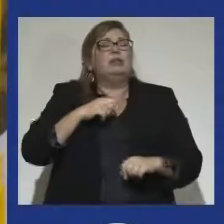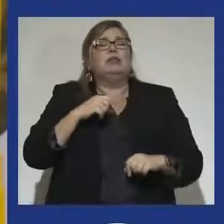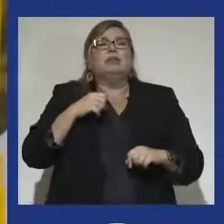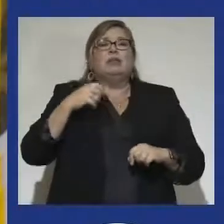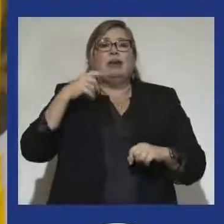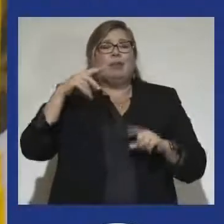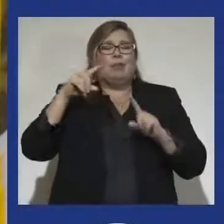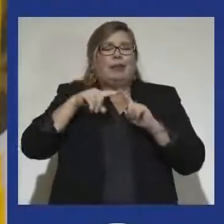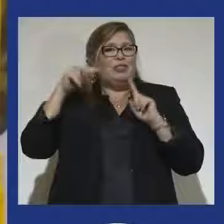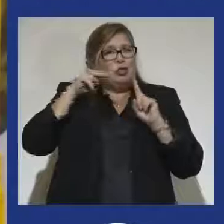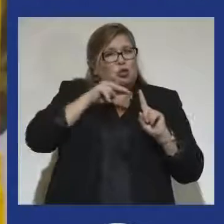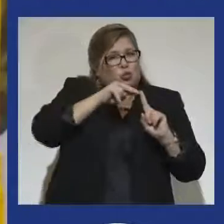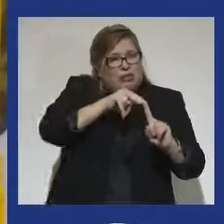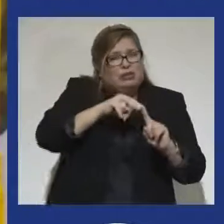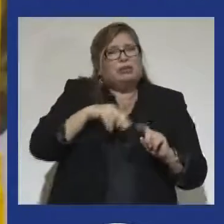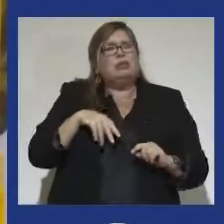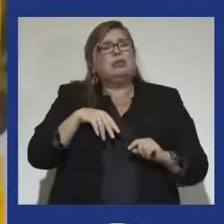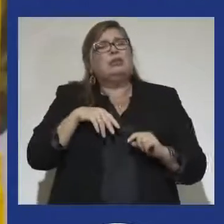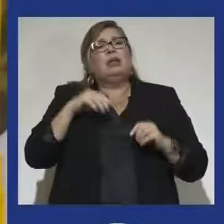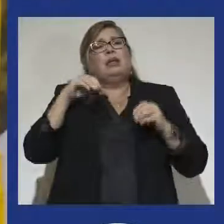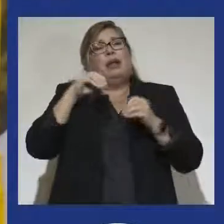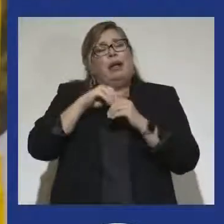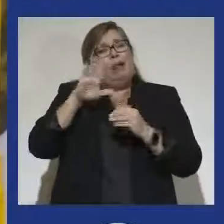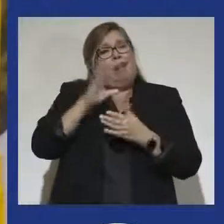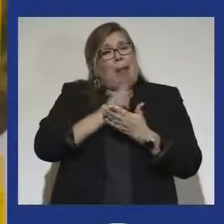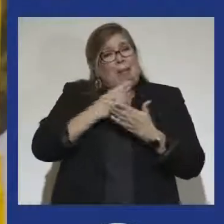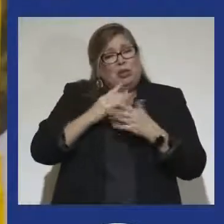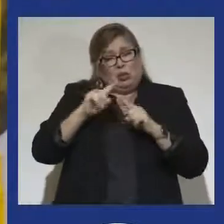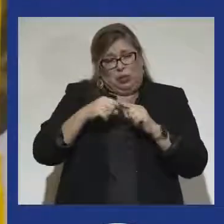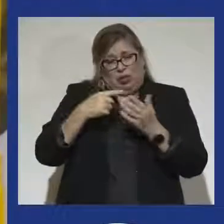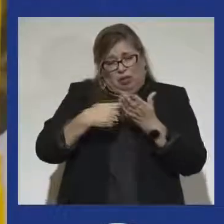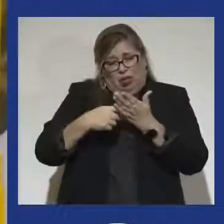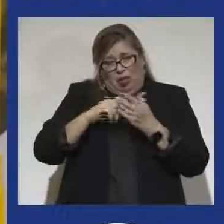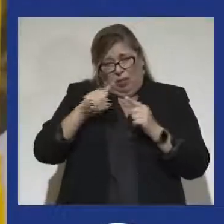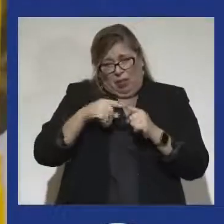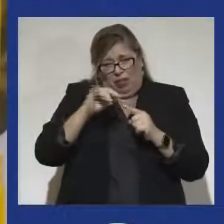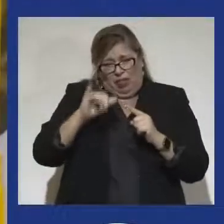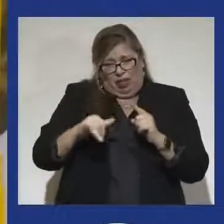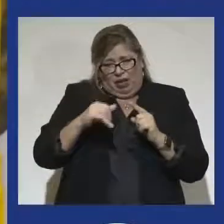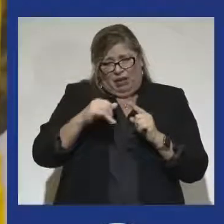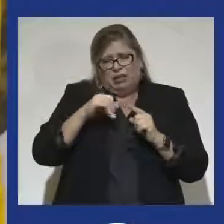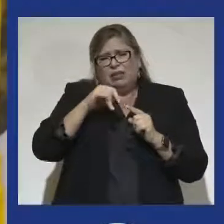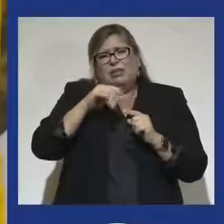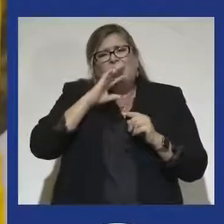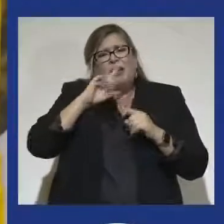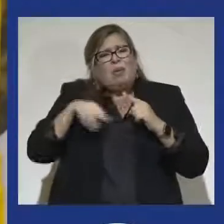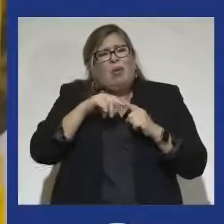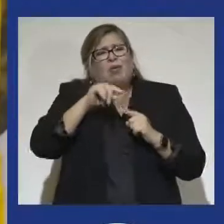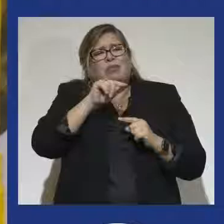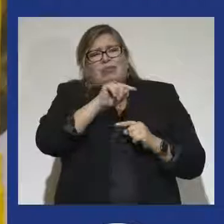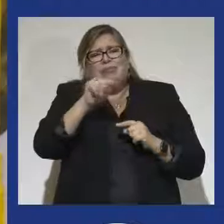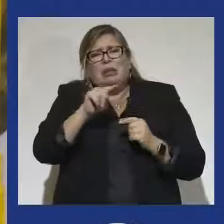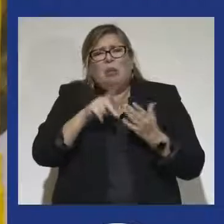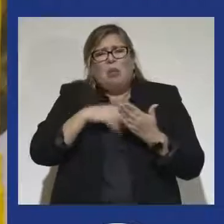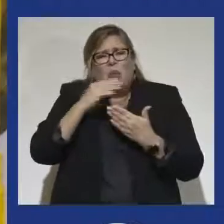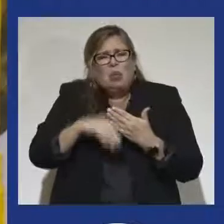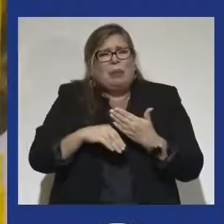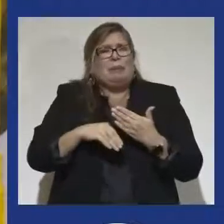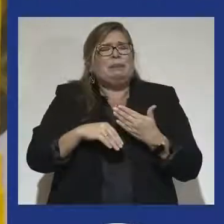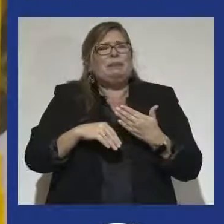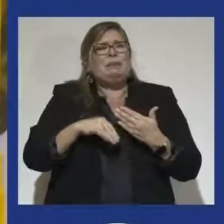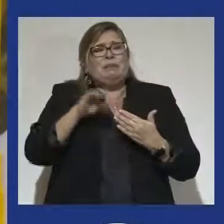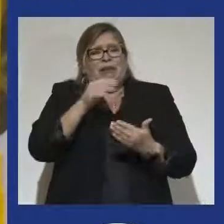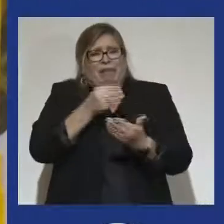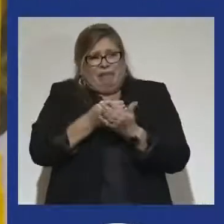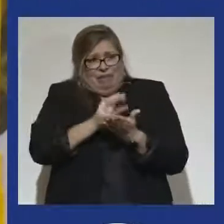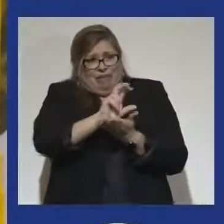and tracing. In the budget, when it talks about those things, it talks about those programs, those funding